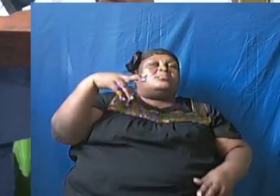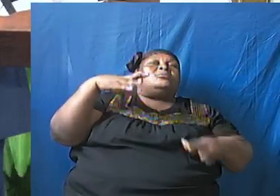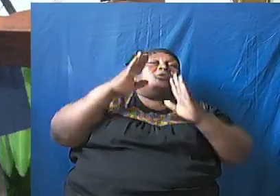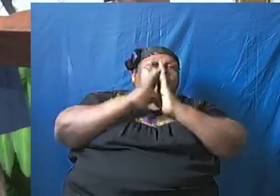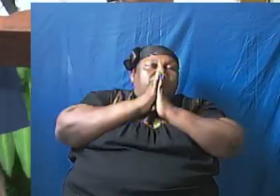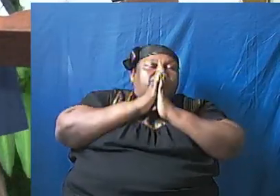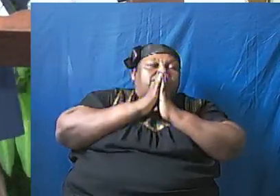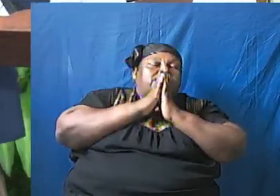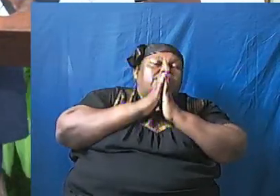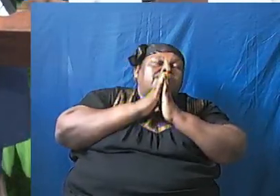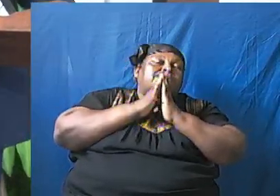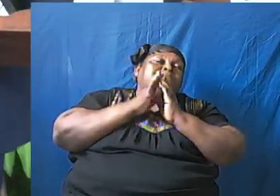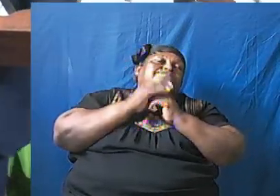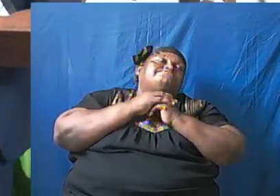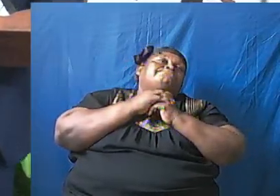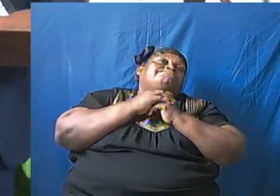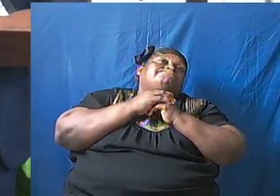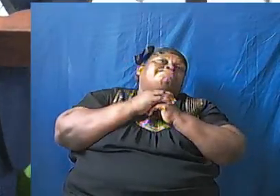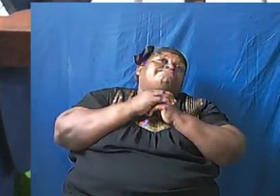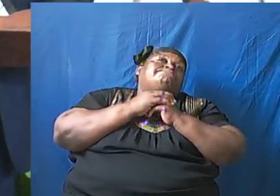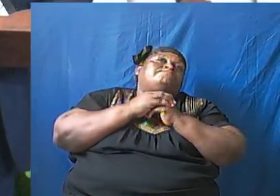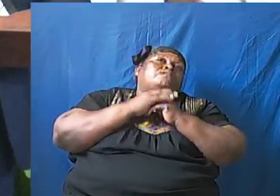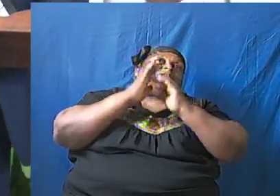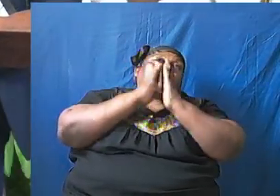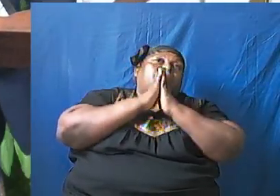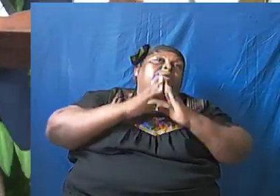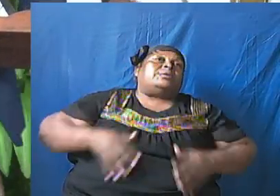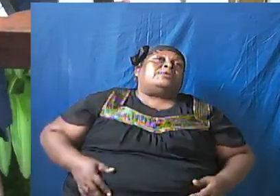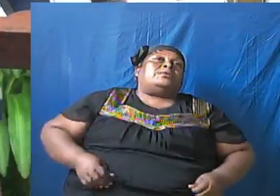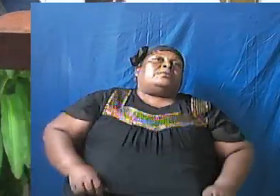praying. Praise God. Let's all pray.